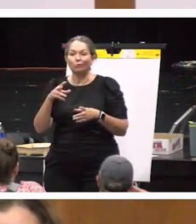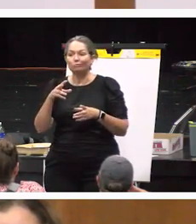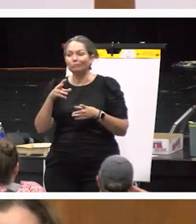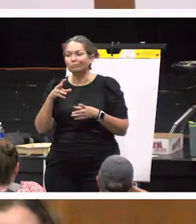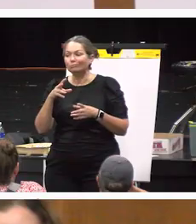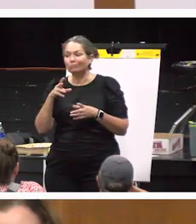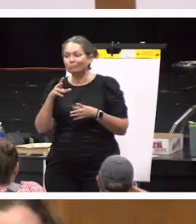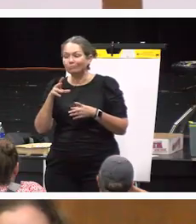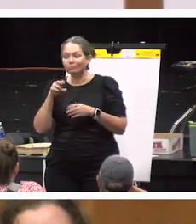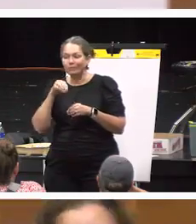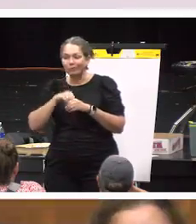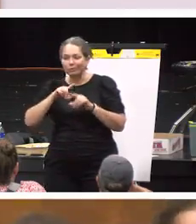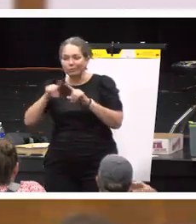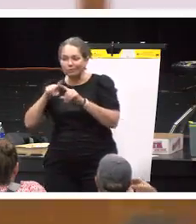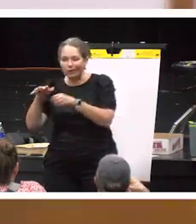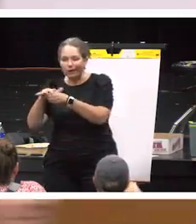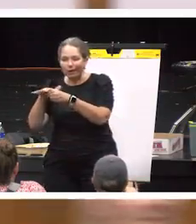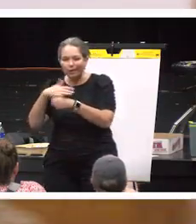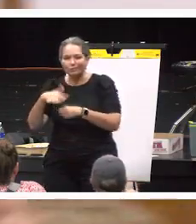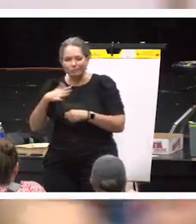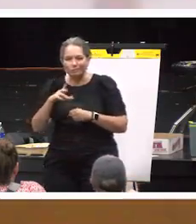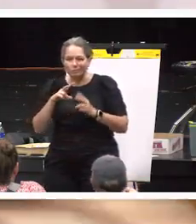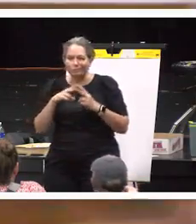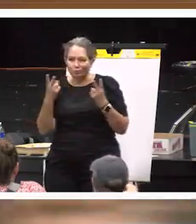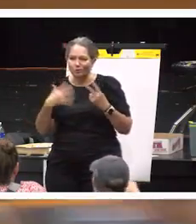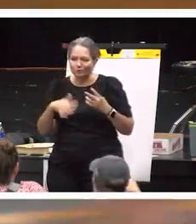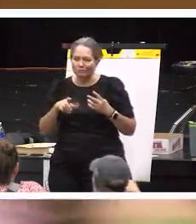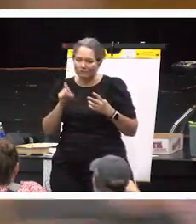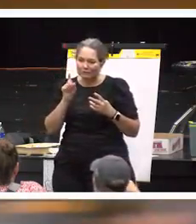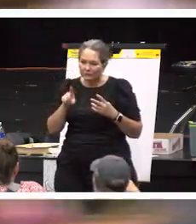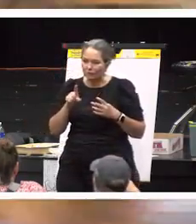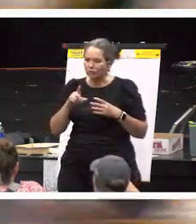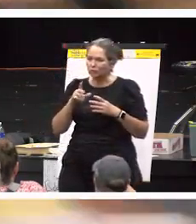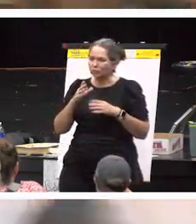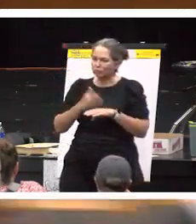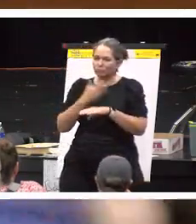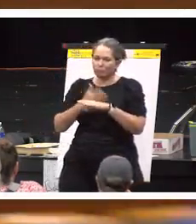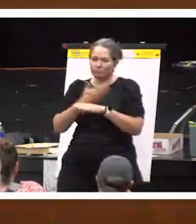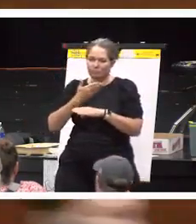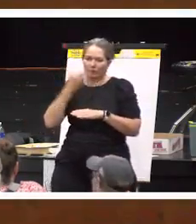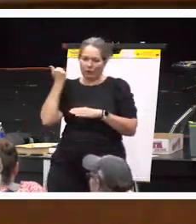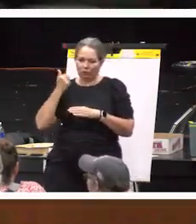into the colder months. Thank you so much. Other comments?